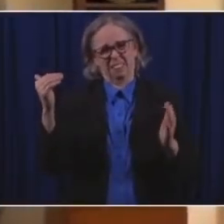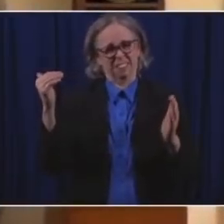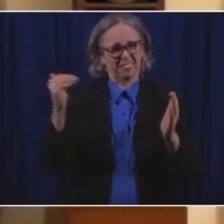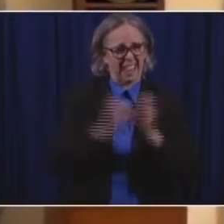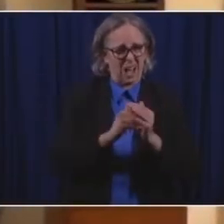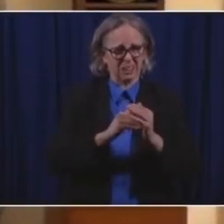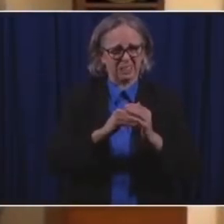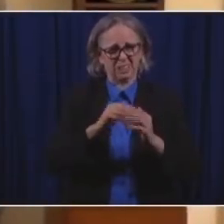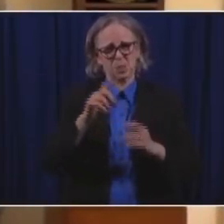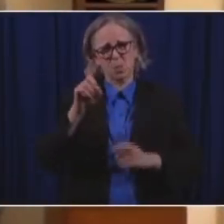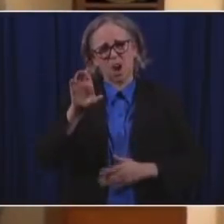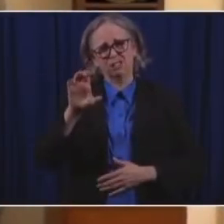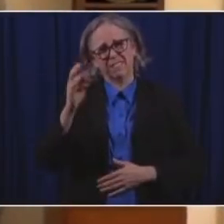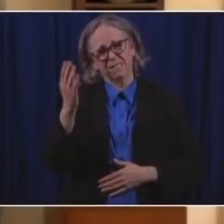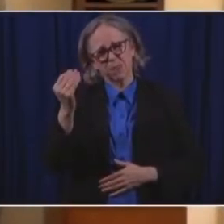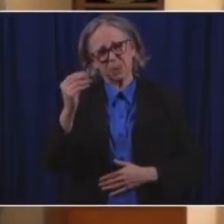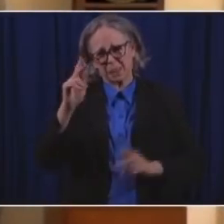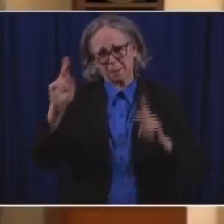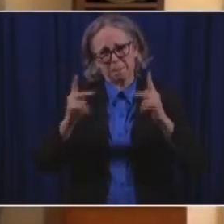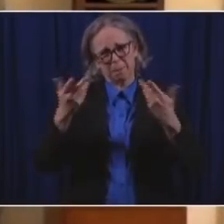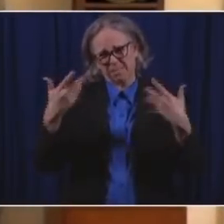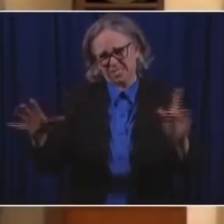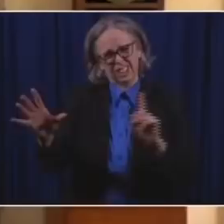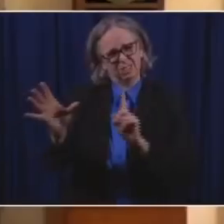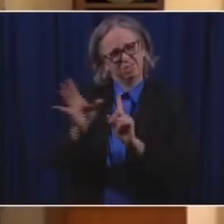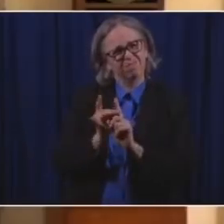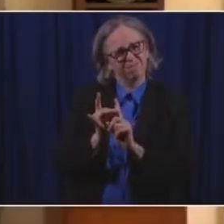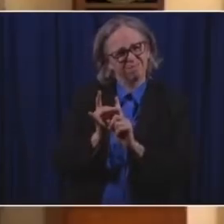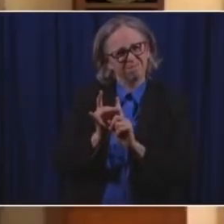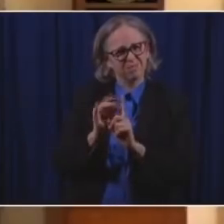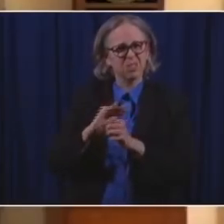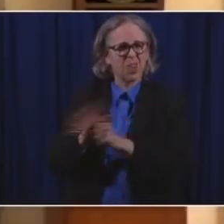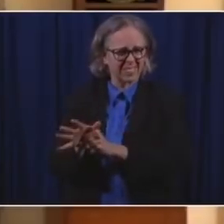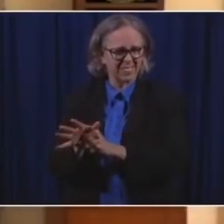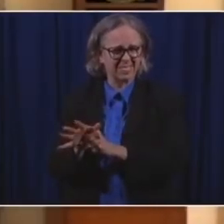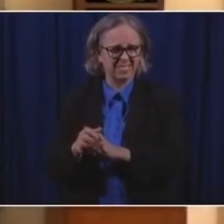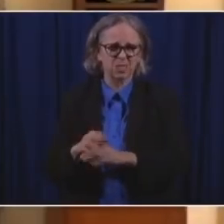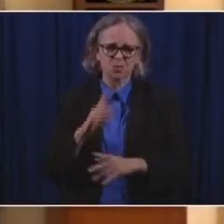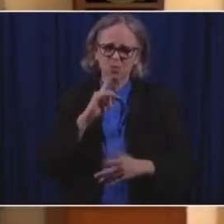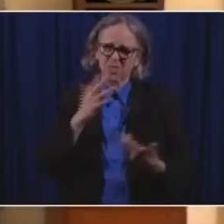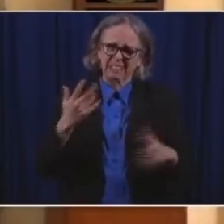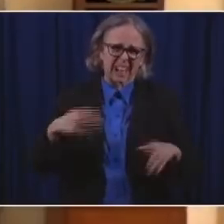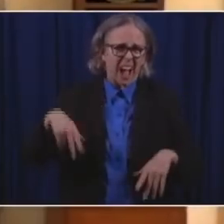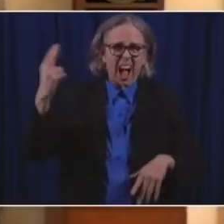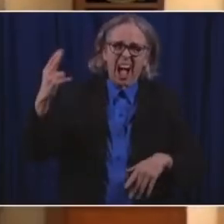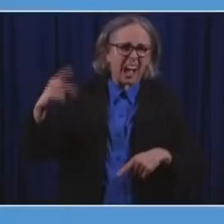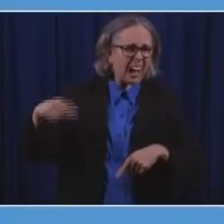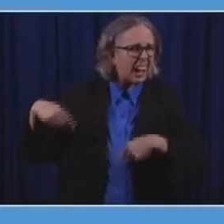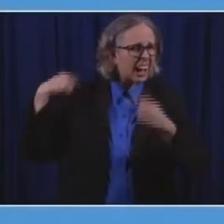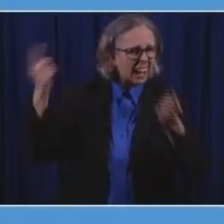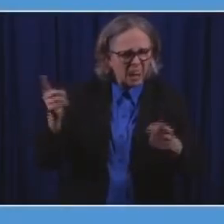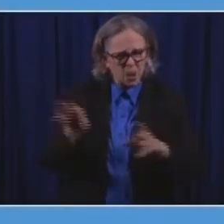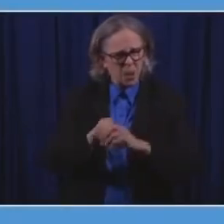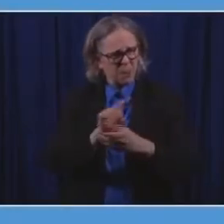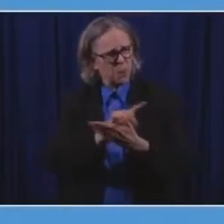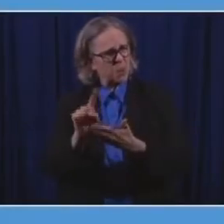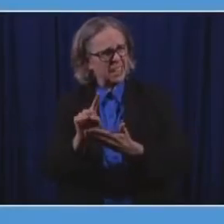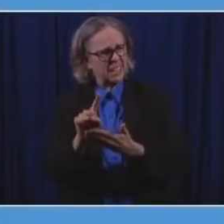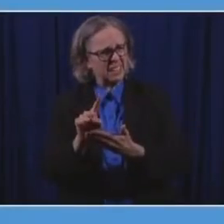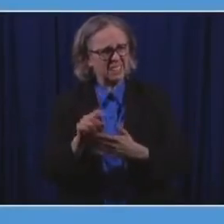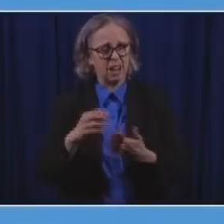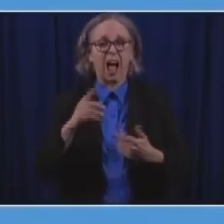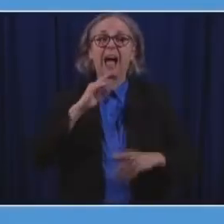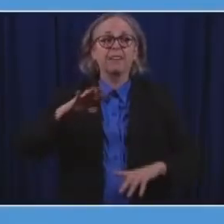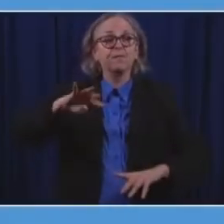10,114 new cases. That is our highest number in over a week and our fourth highest ever. Our